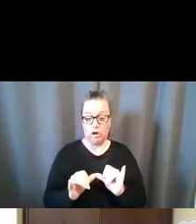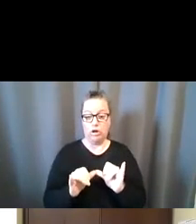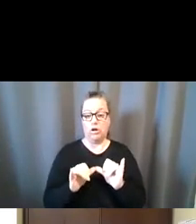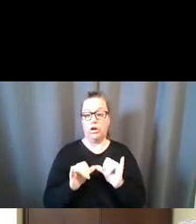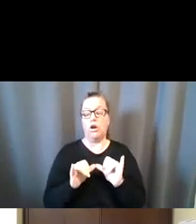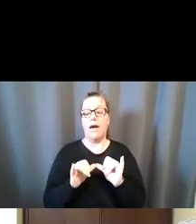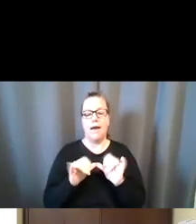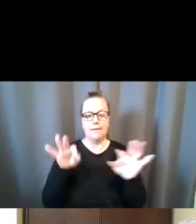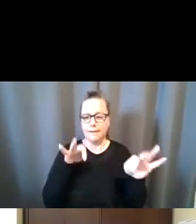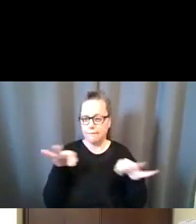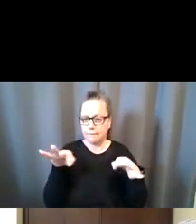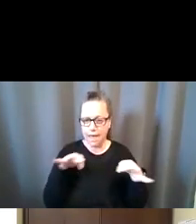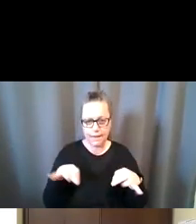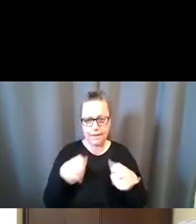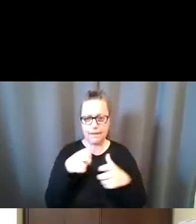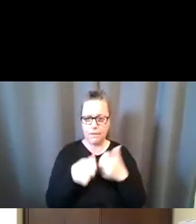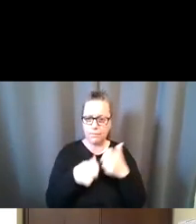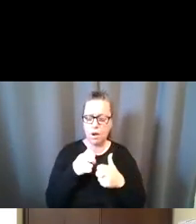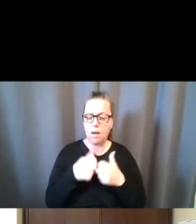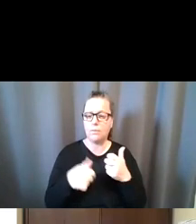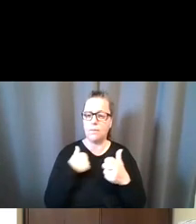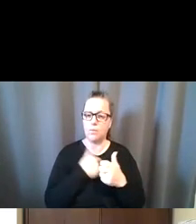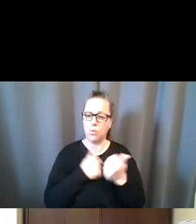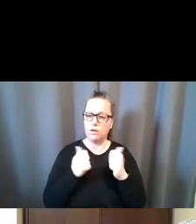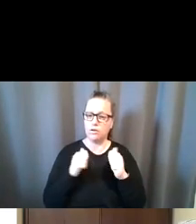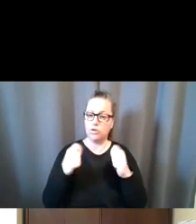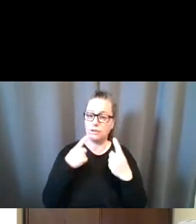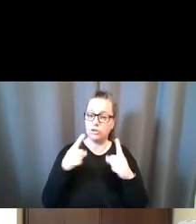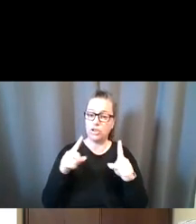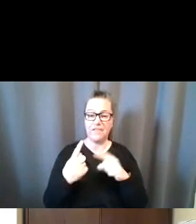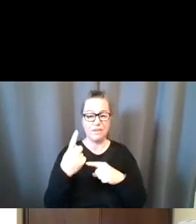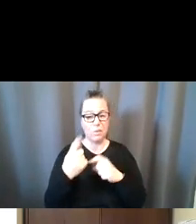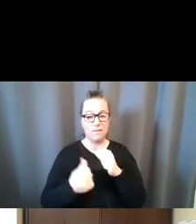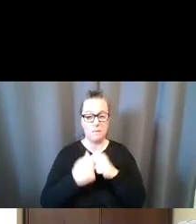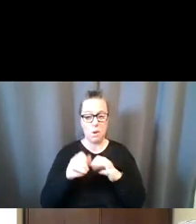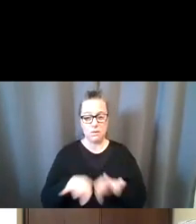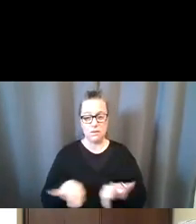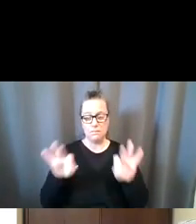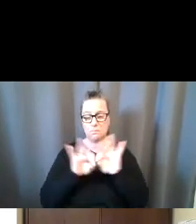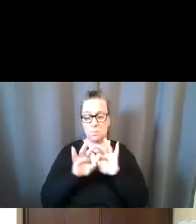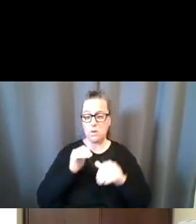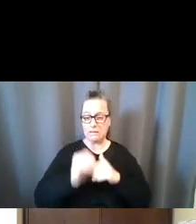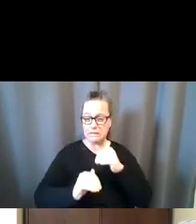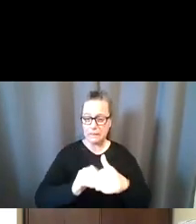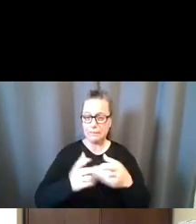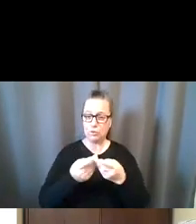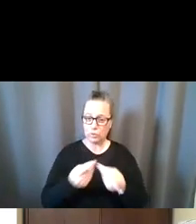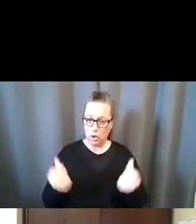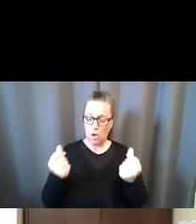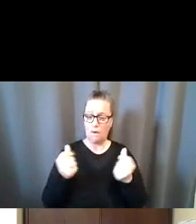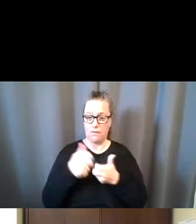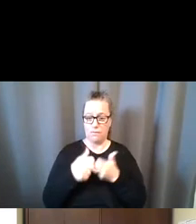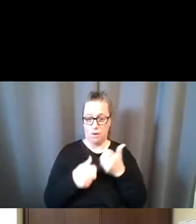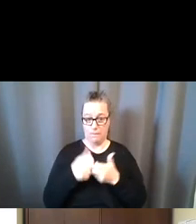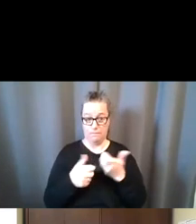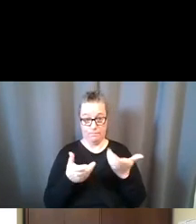Ruthlessly defining the problem we're trying to achieve is one of the most important steps in solving a problem. And that's what we're doing on this